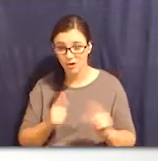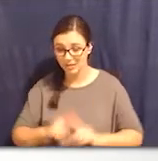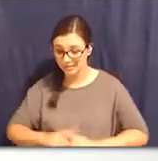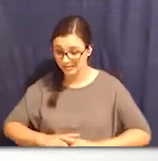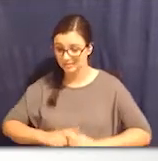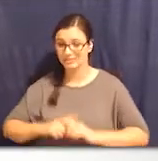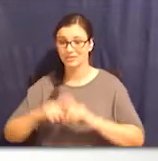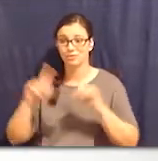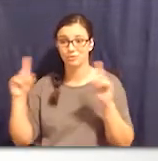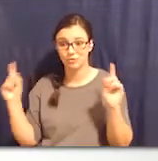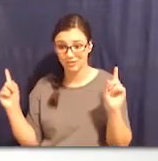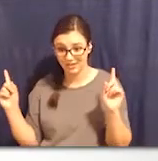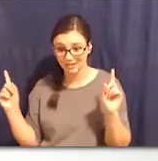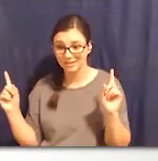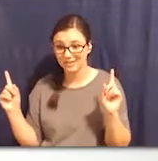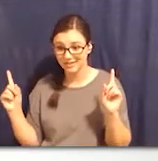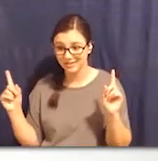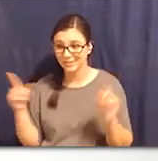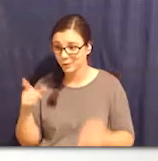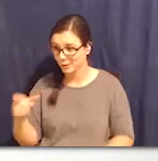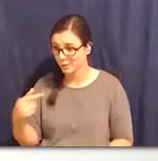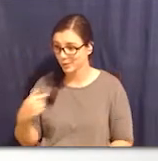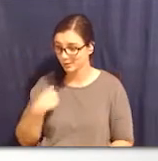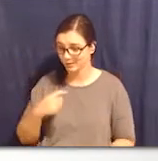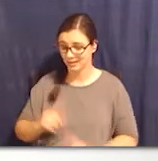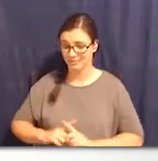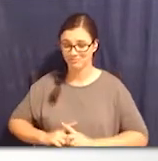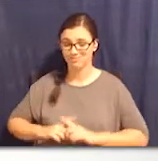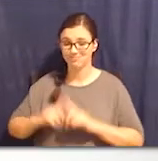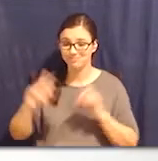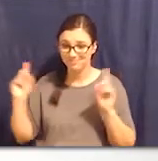we are all so